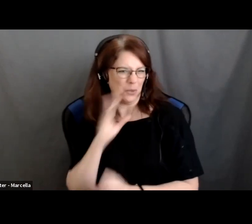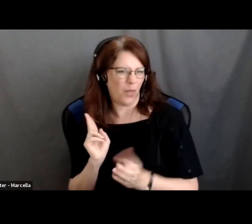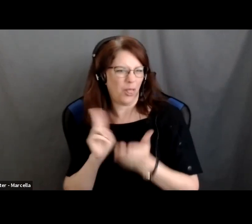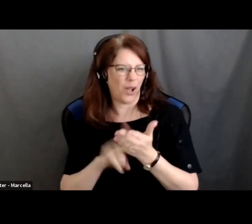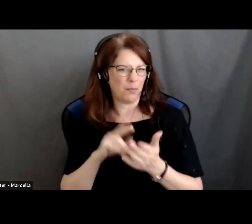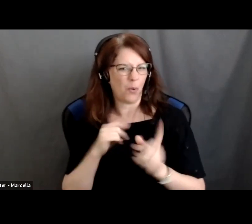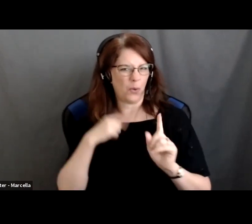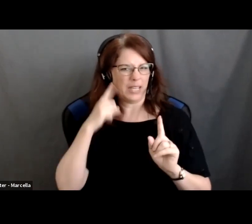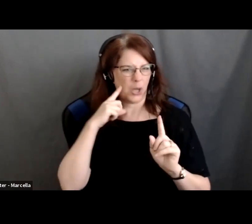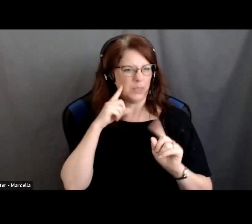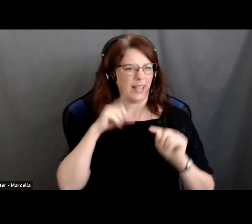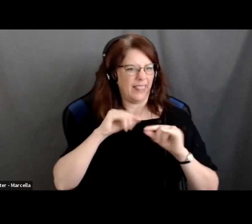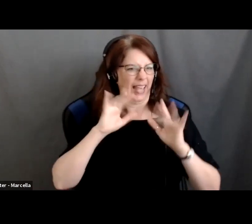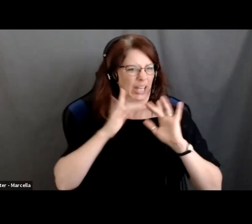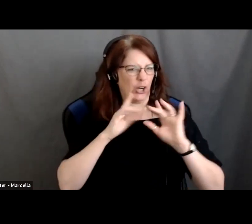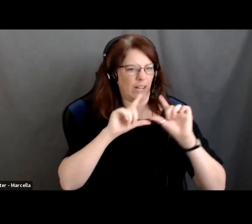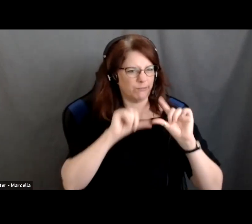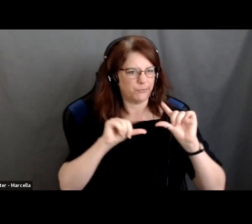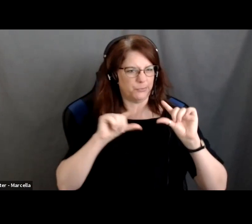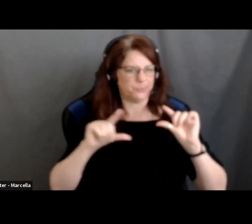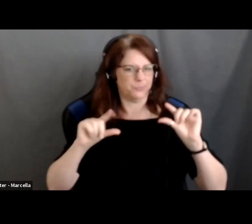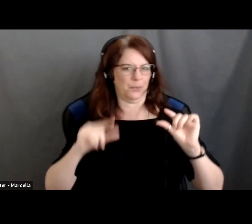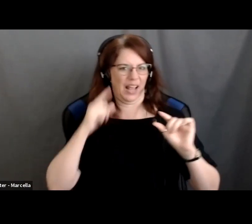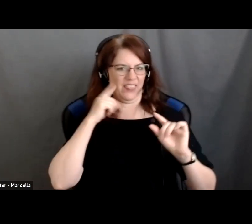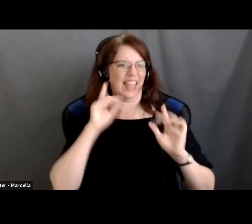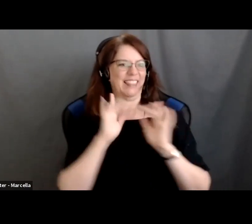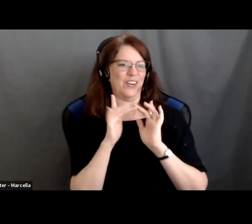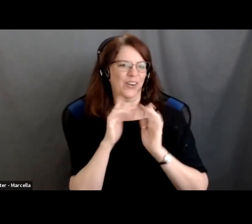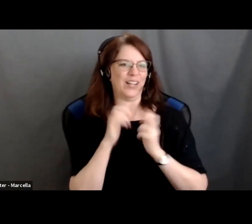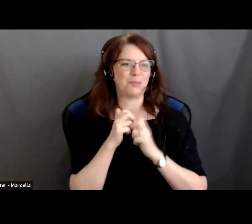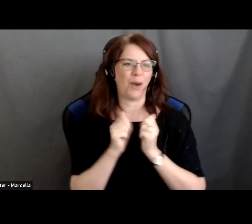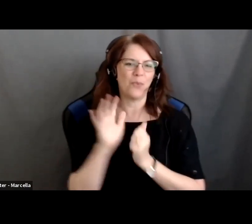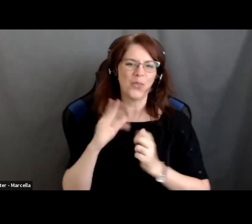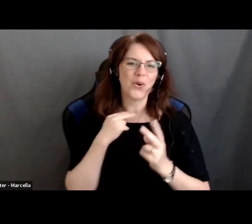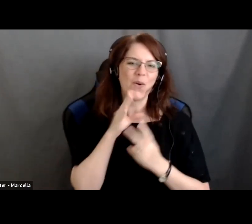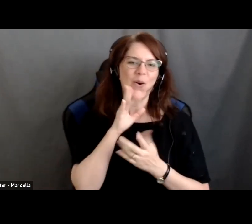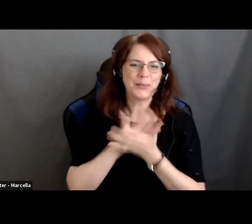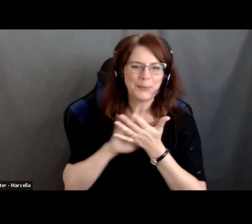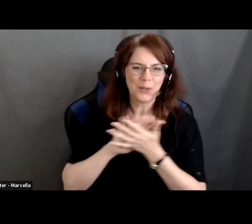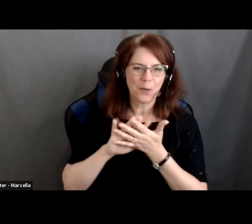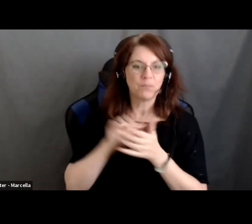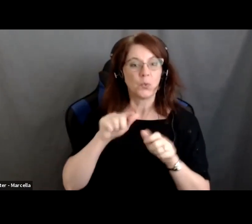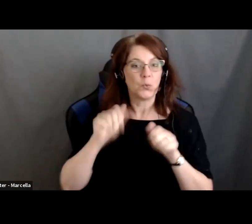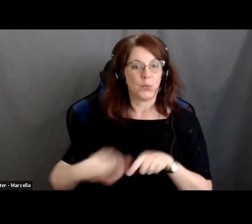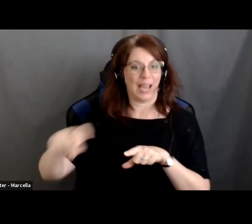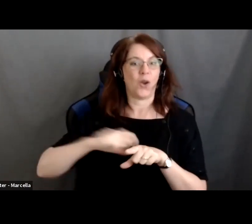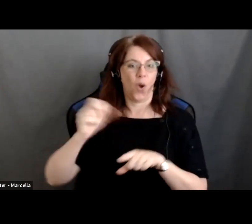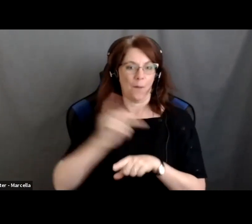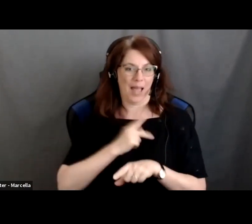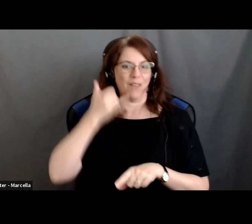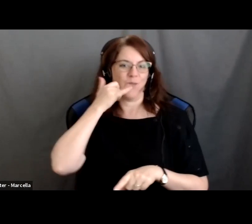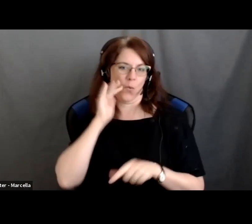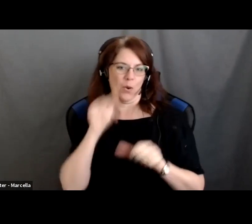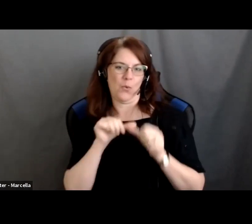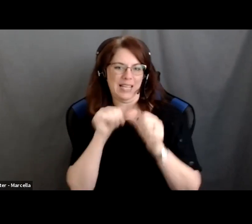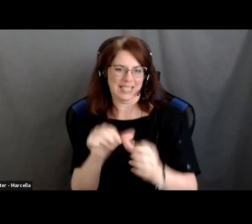heard the internet going there, so I think the internet has been the issue. Worst case, she can call back in by phone, and we'll continue